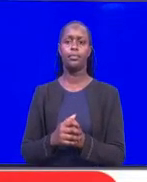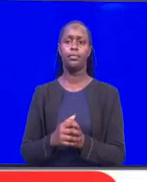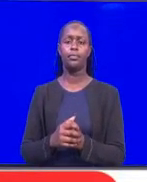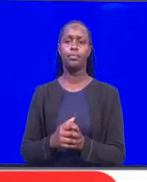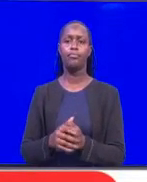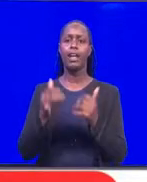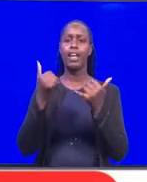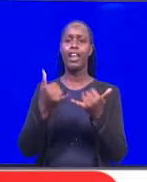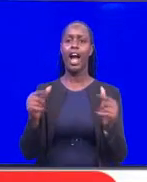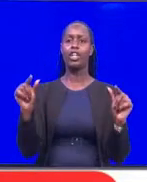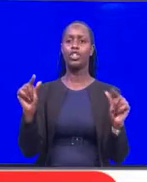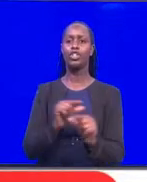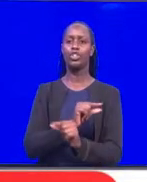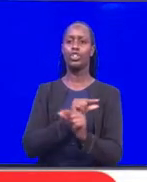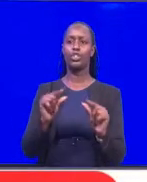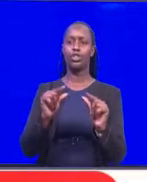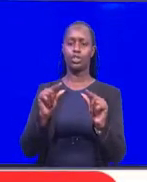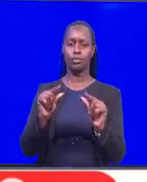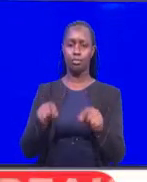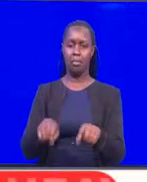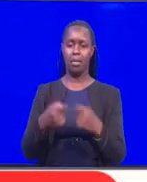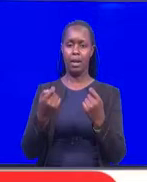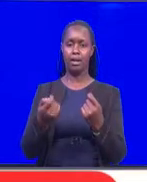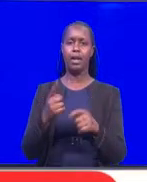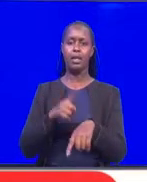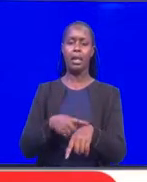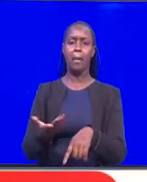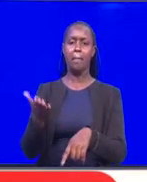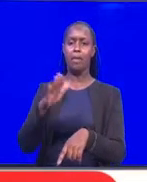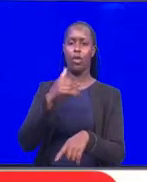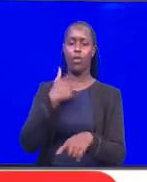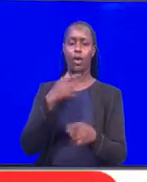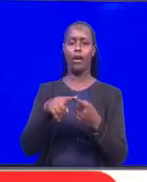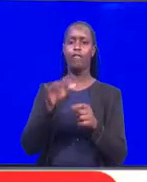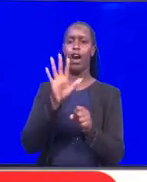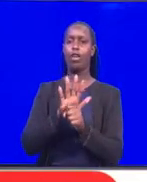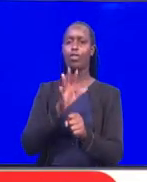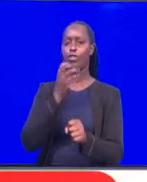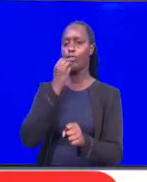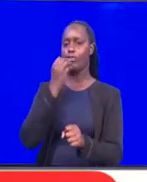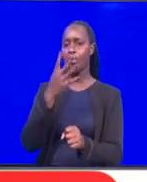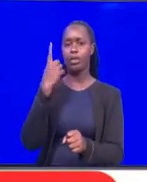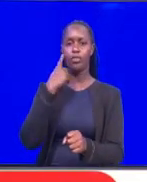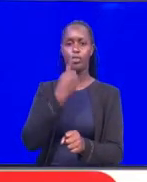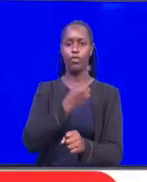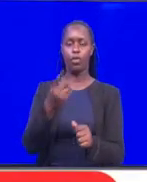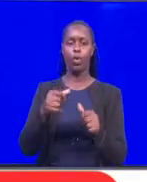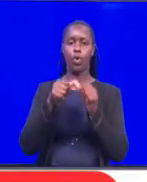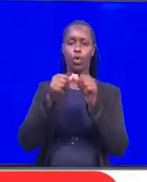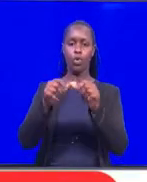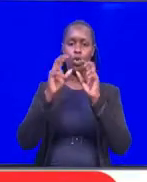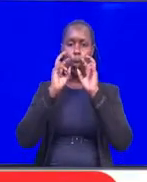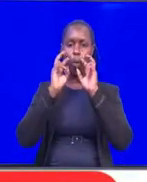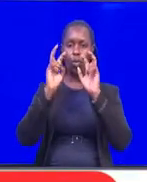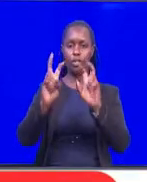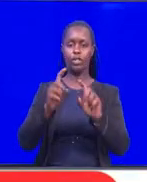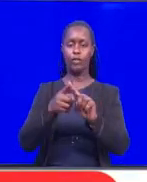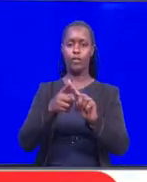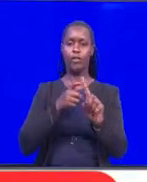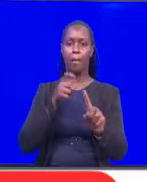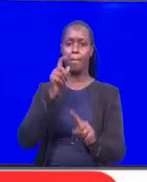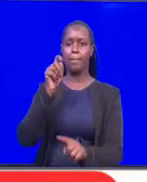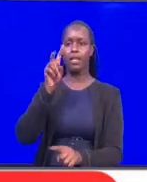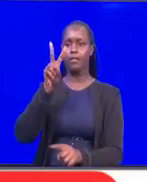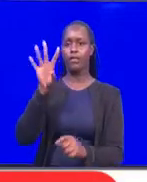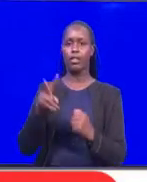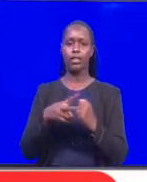Now we want to take a short break. When we come back, we will have a lot more content for you. Please keep it right here from the home of Untold Stories.